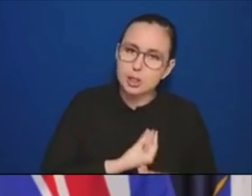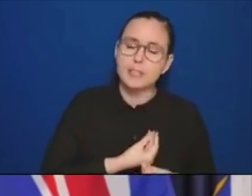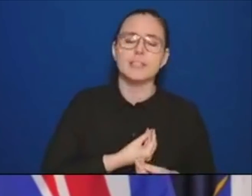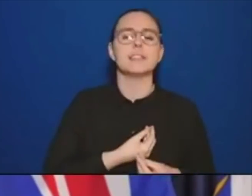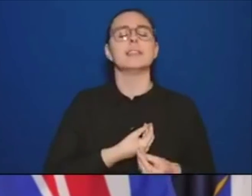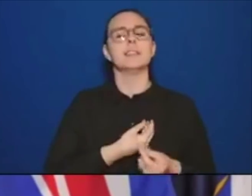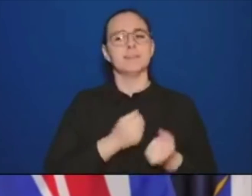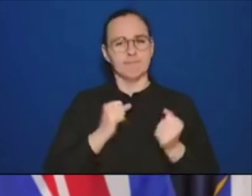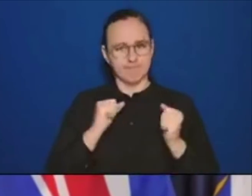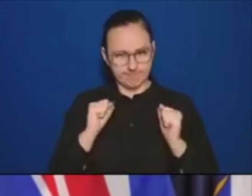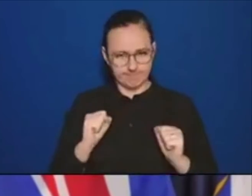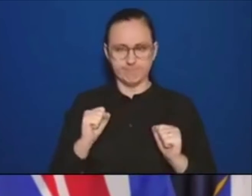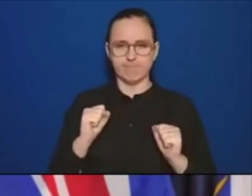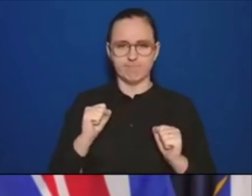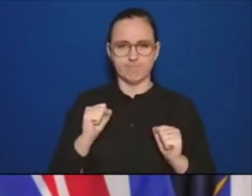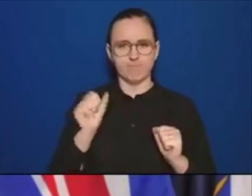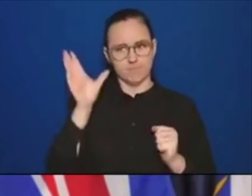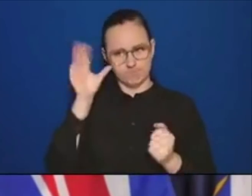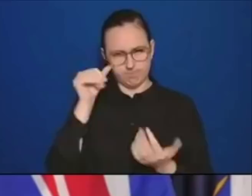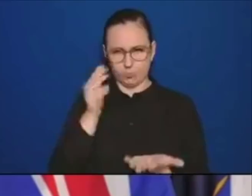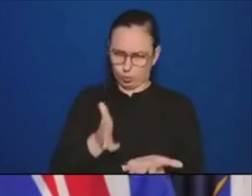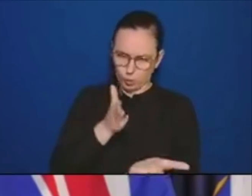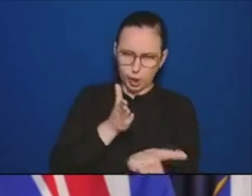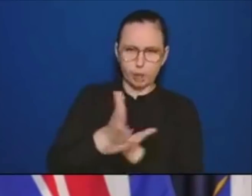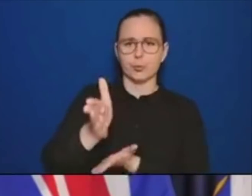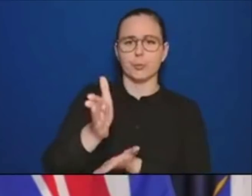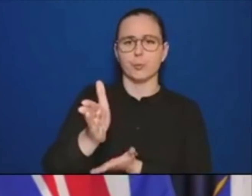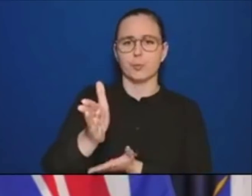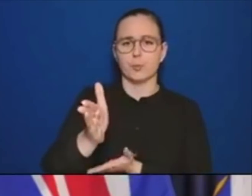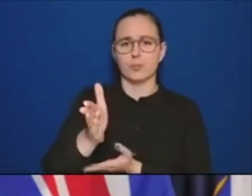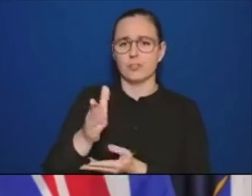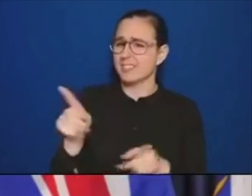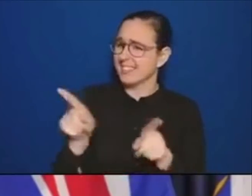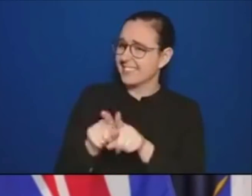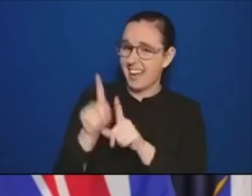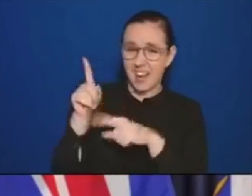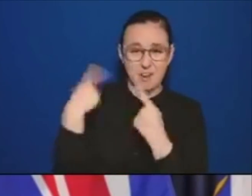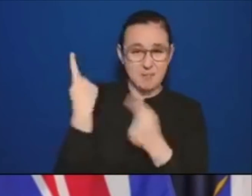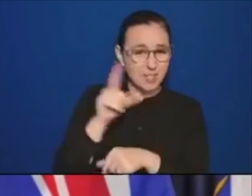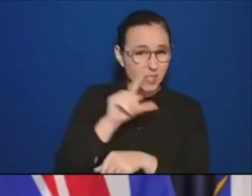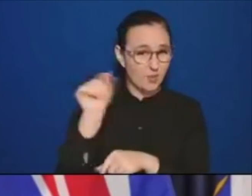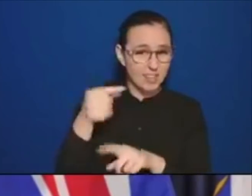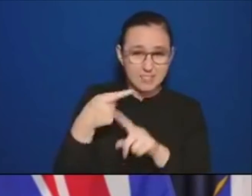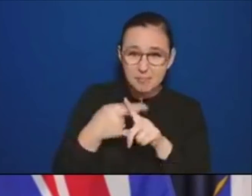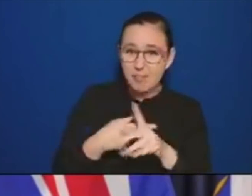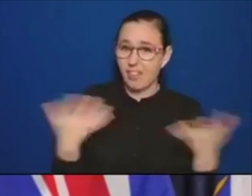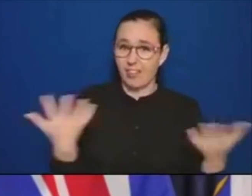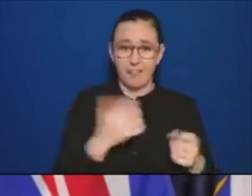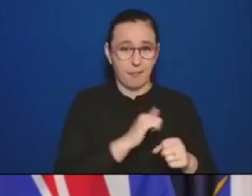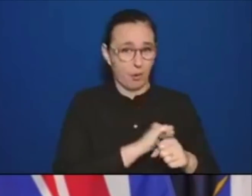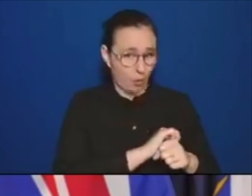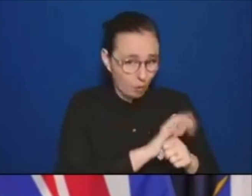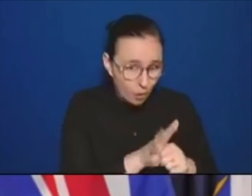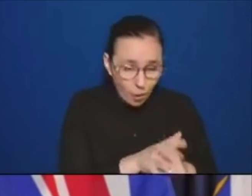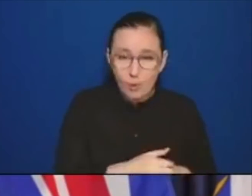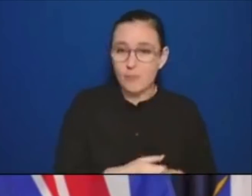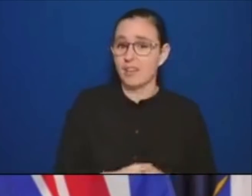That's how we've got through the challenges of the last 20 months, whether it's been COVID, whether it's been fires, whether it's been